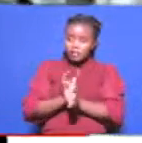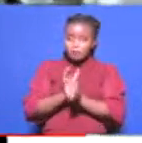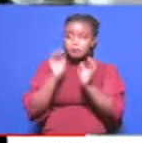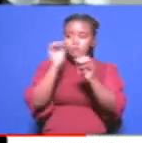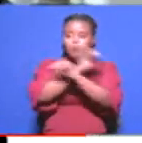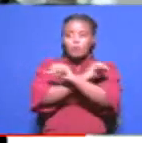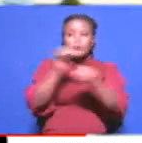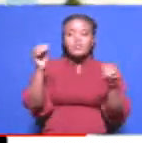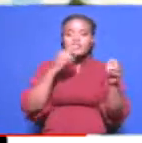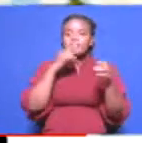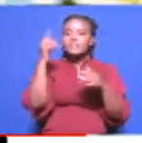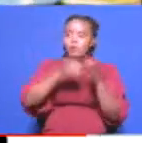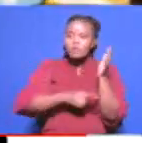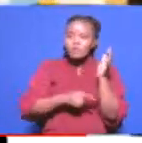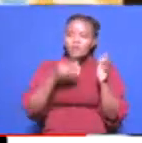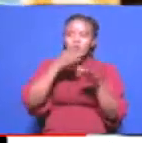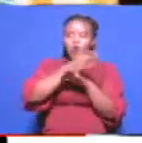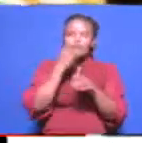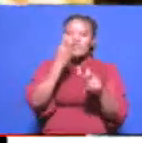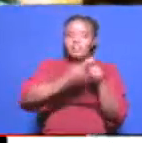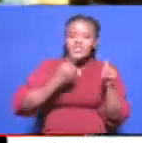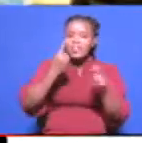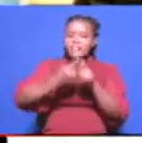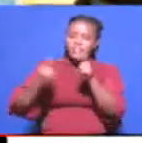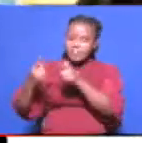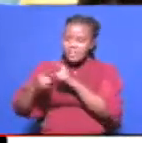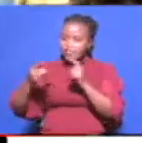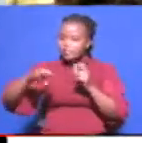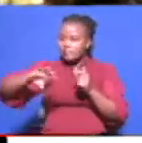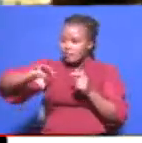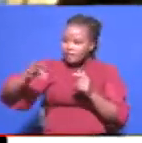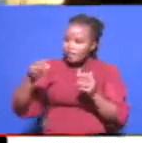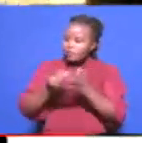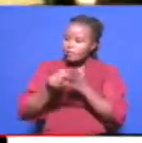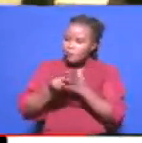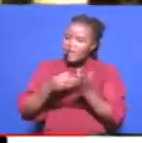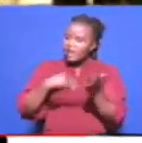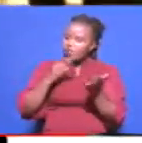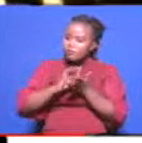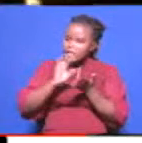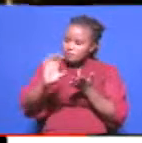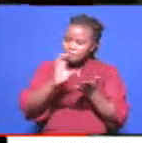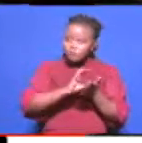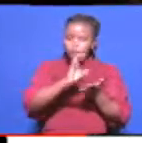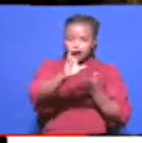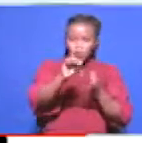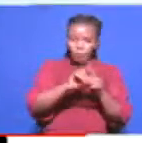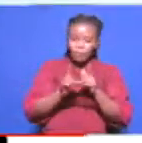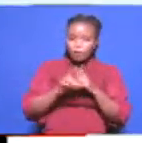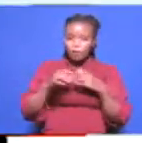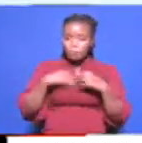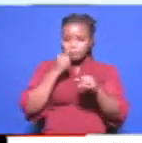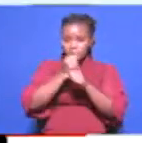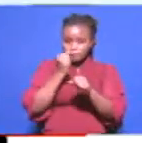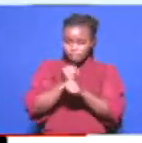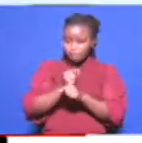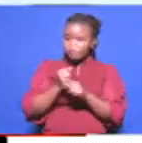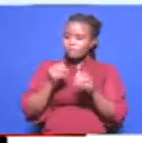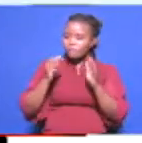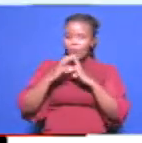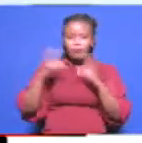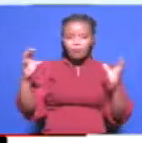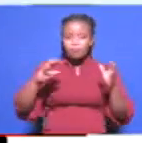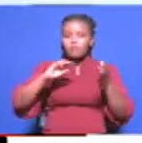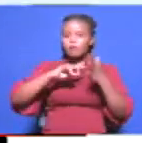the years counties have been allocated resources and have the workforce to initiate major projects, but selfish